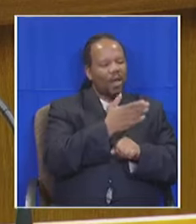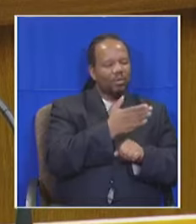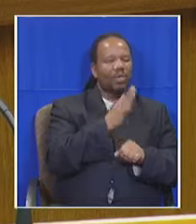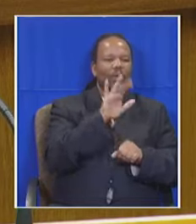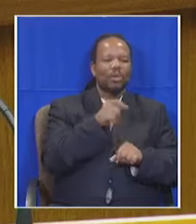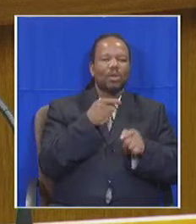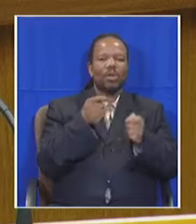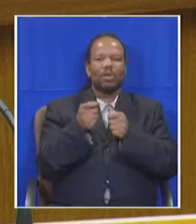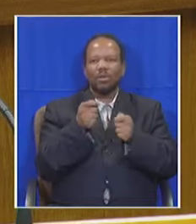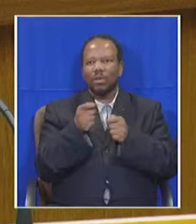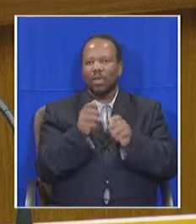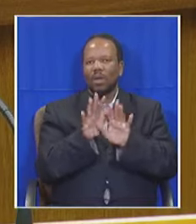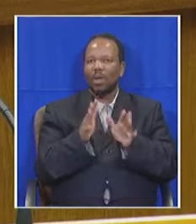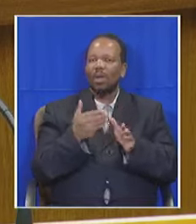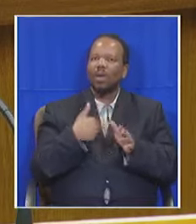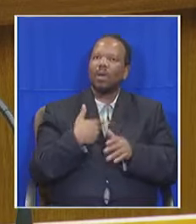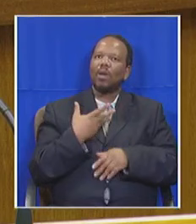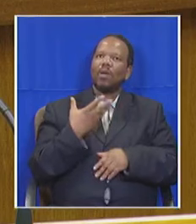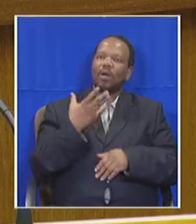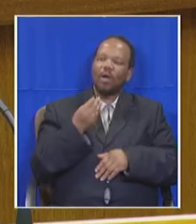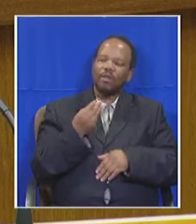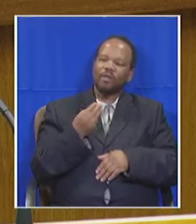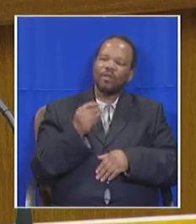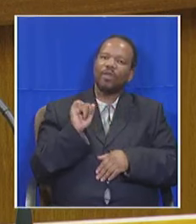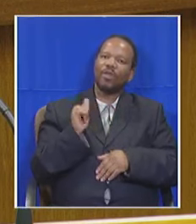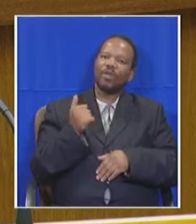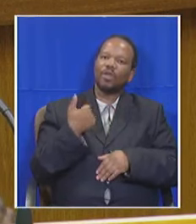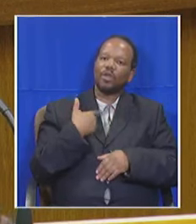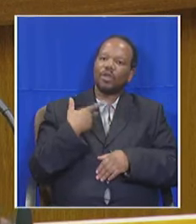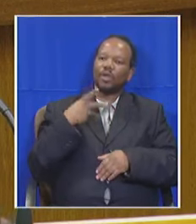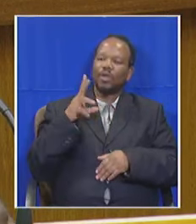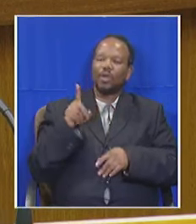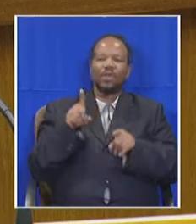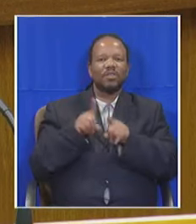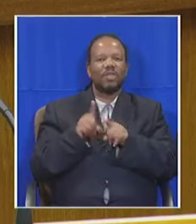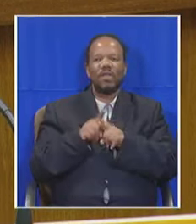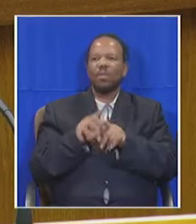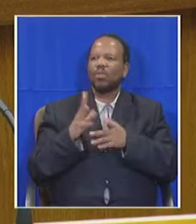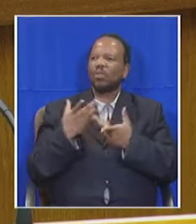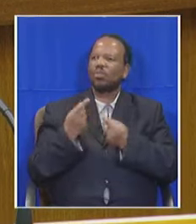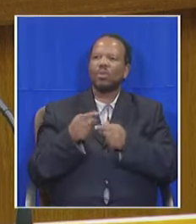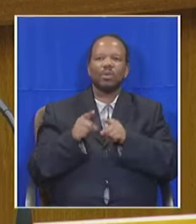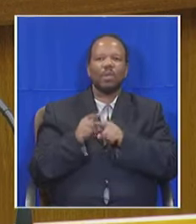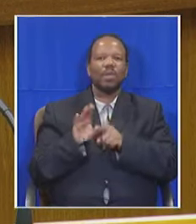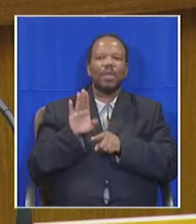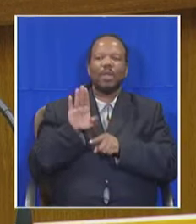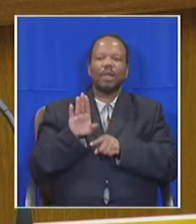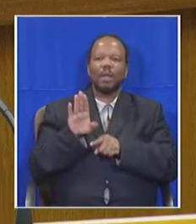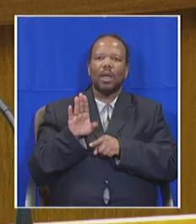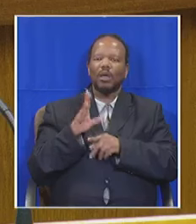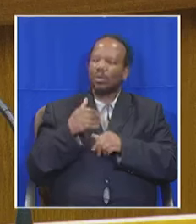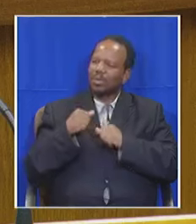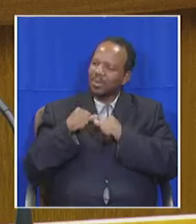we'll make sure that we are not going to misuse young people and indoctrinate them like Hitler did to pounce on perceived enemy,